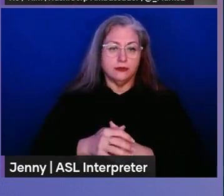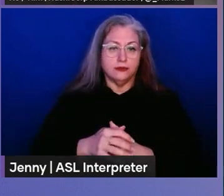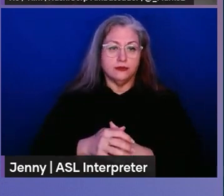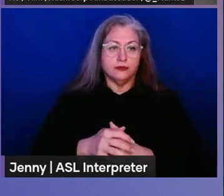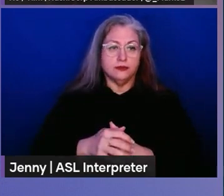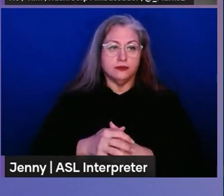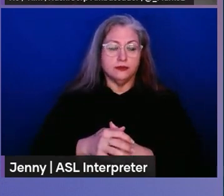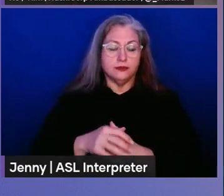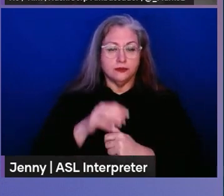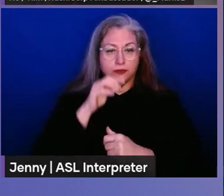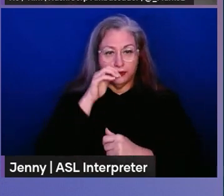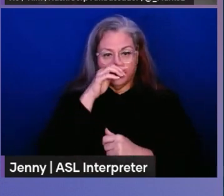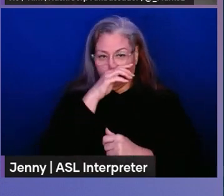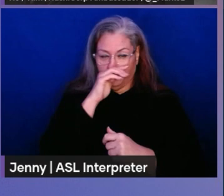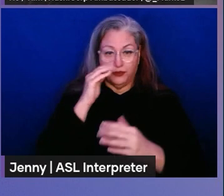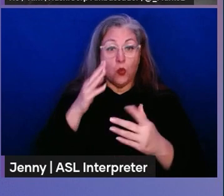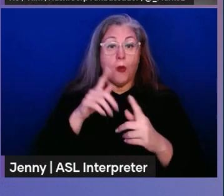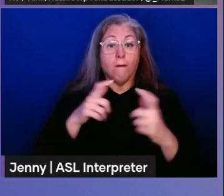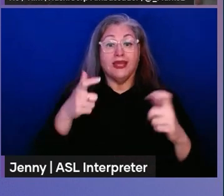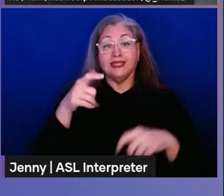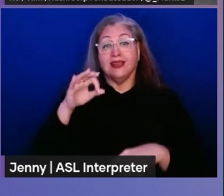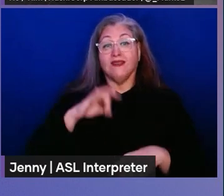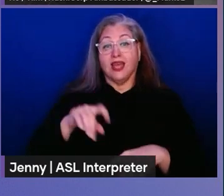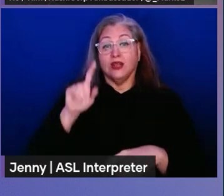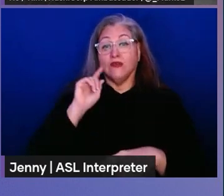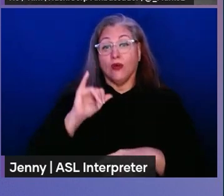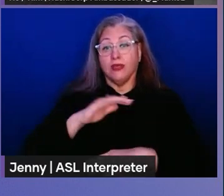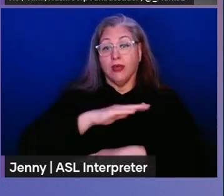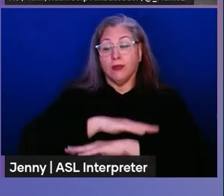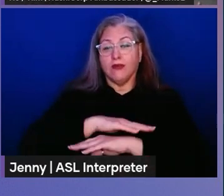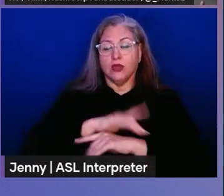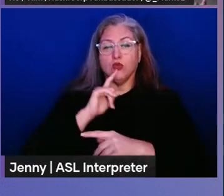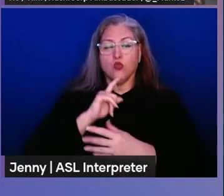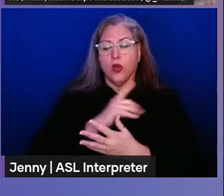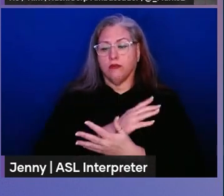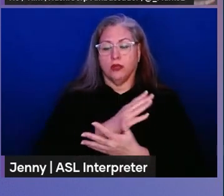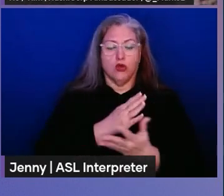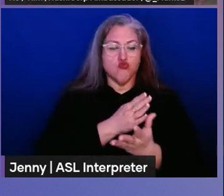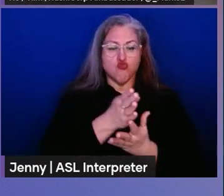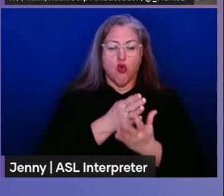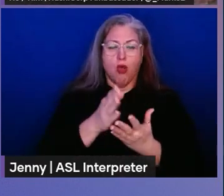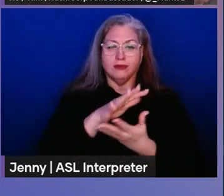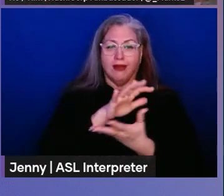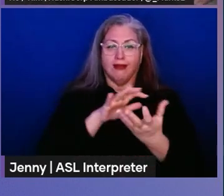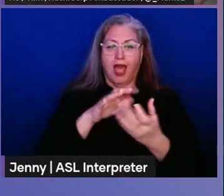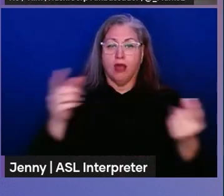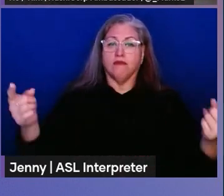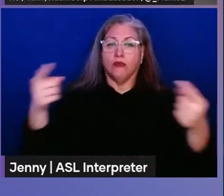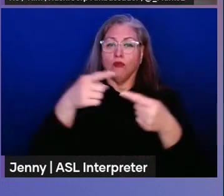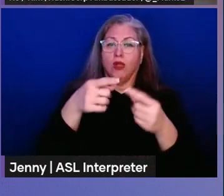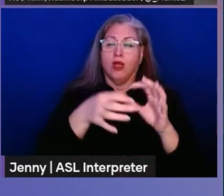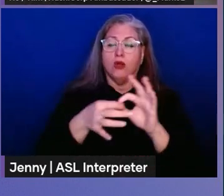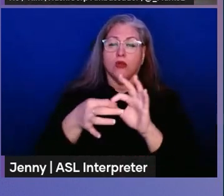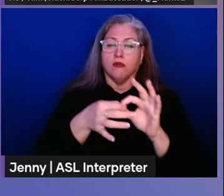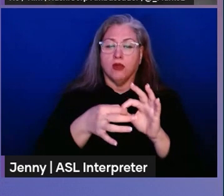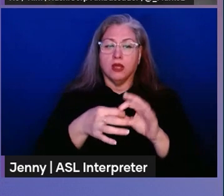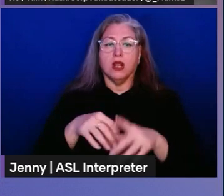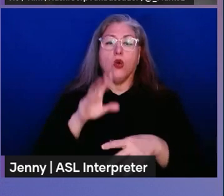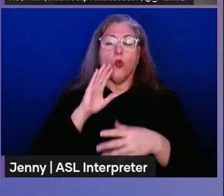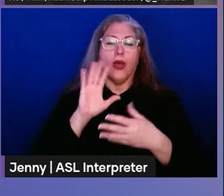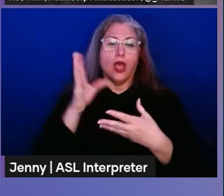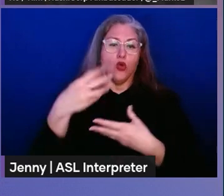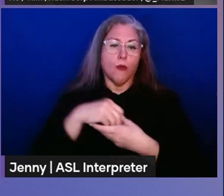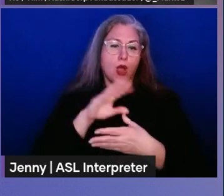What probably the biggest advantage of the platform is, it's a cross-cloud unified workflow. So it does incorporate all the